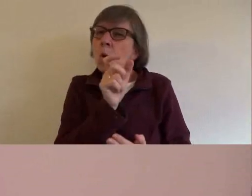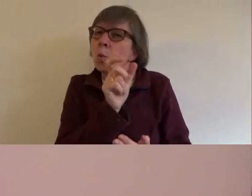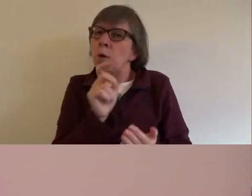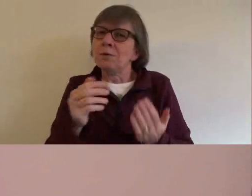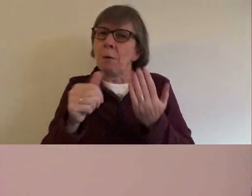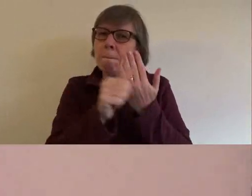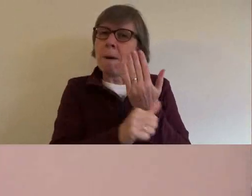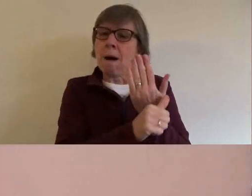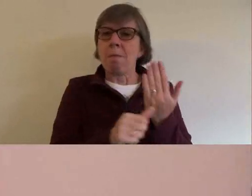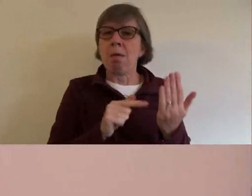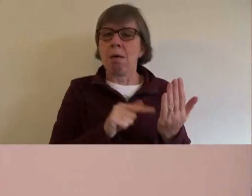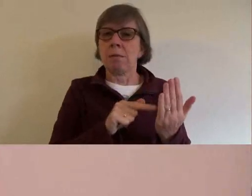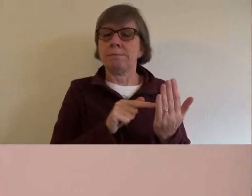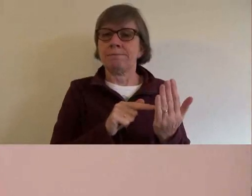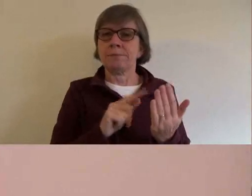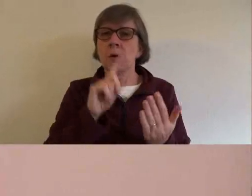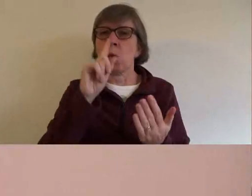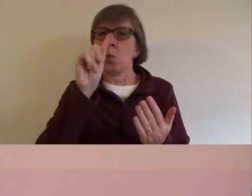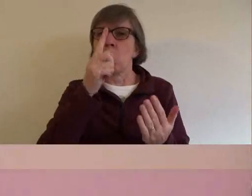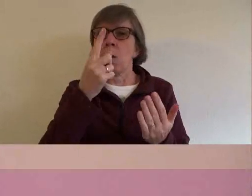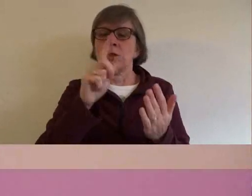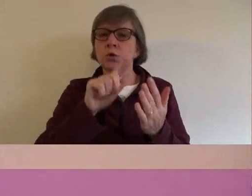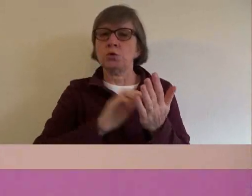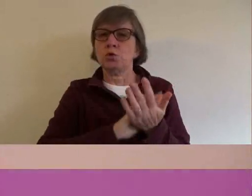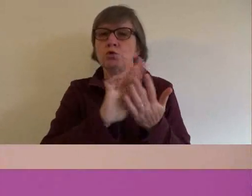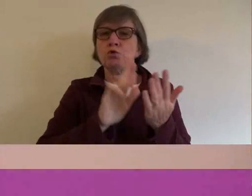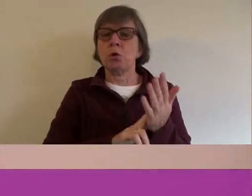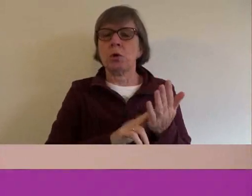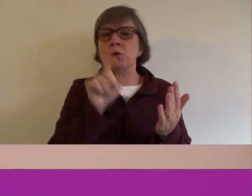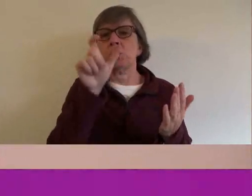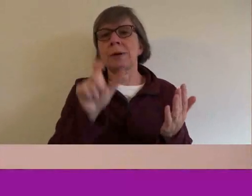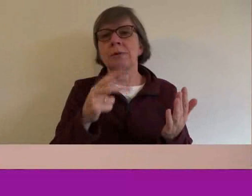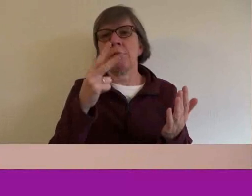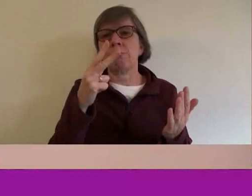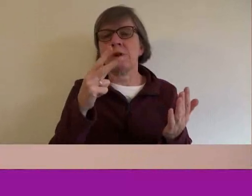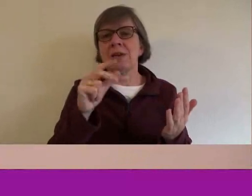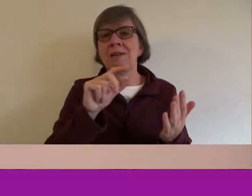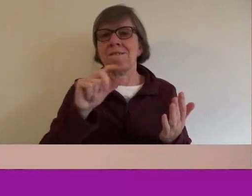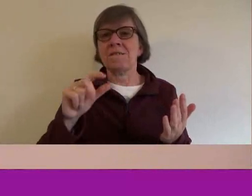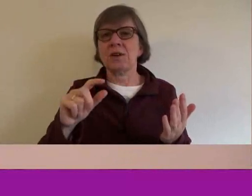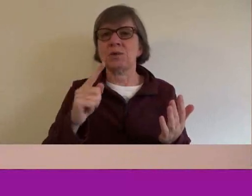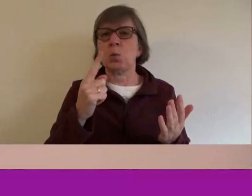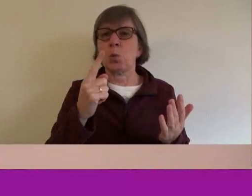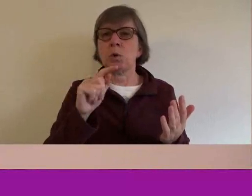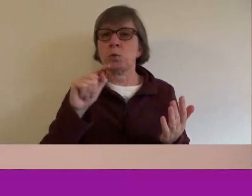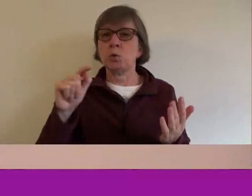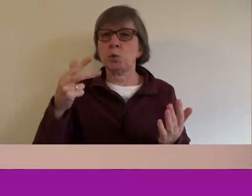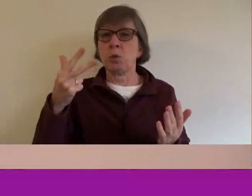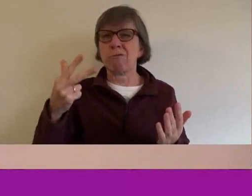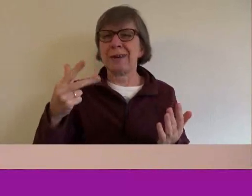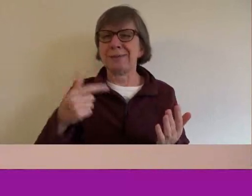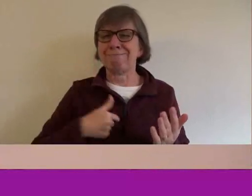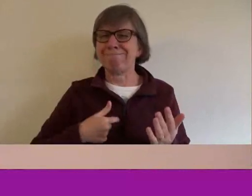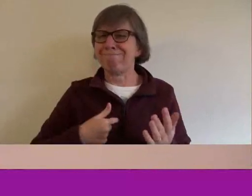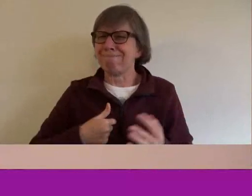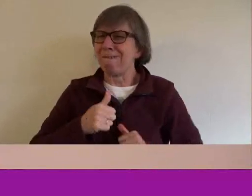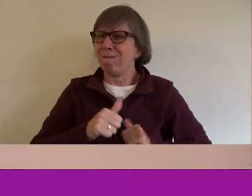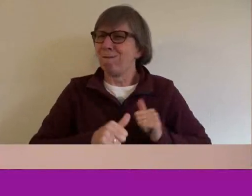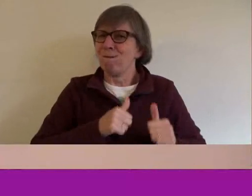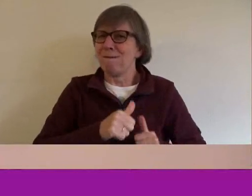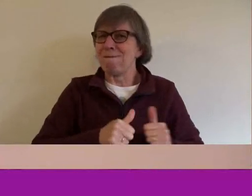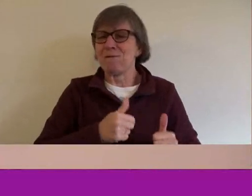And a few words from Scripture. 1 John chapter 3, verses 1 to 3, some of